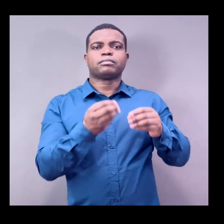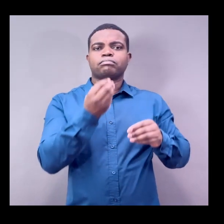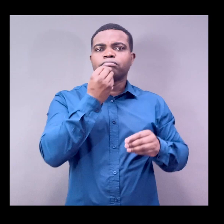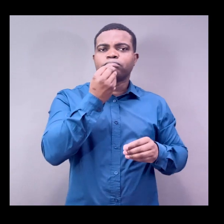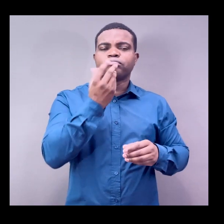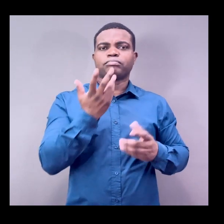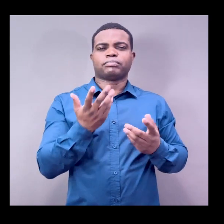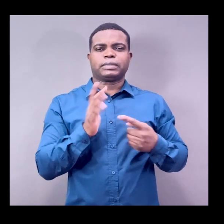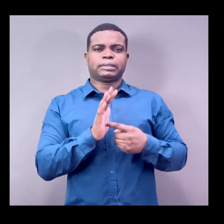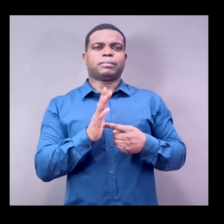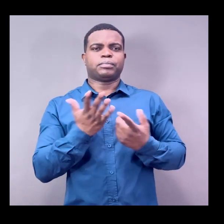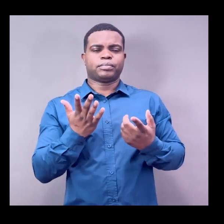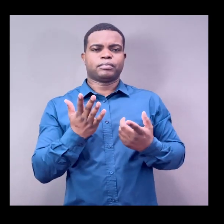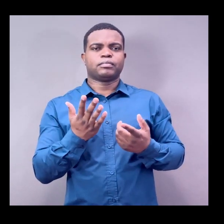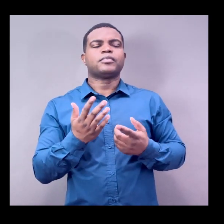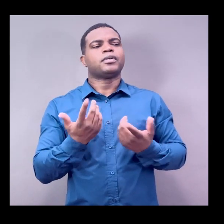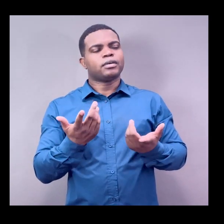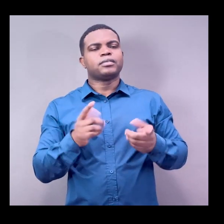25